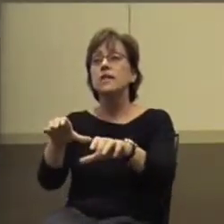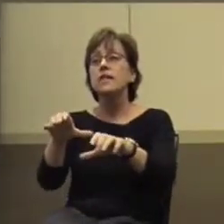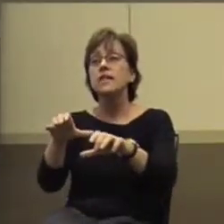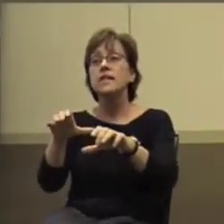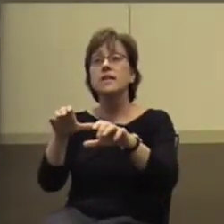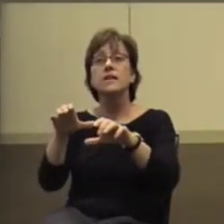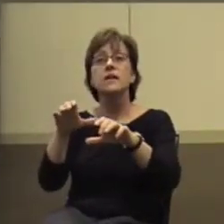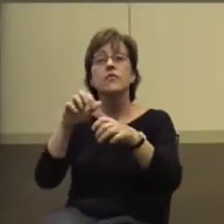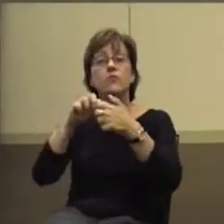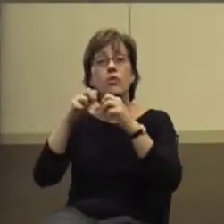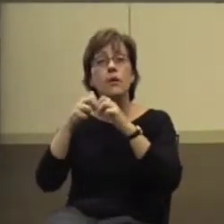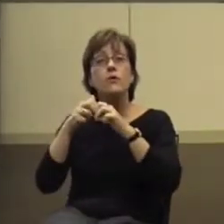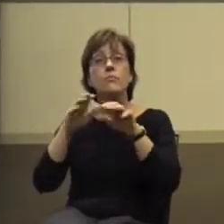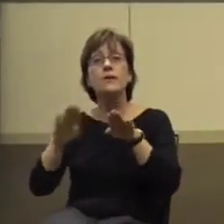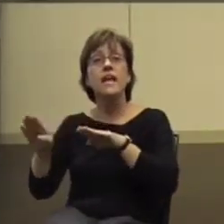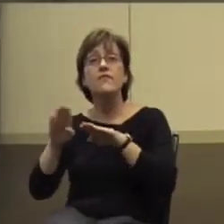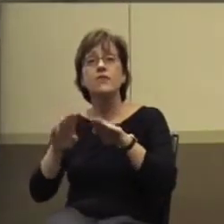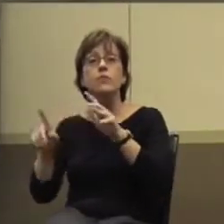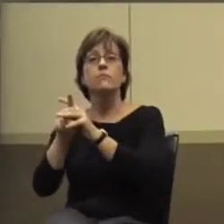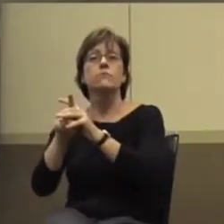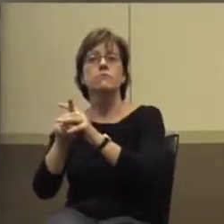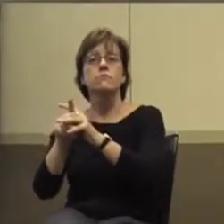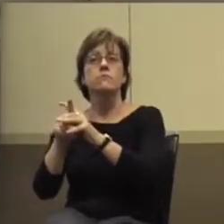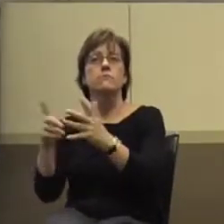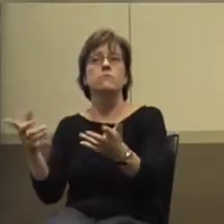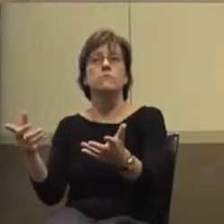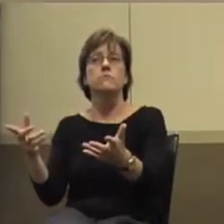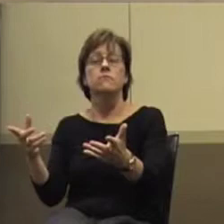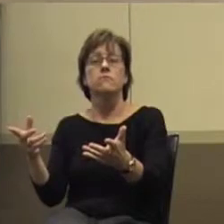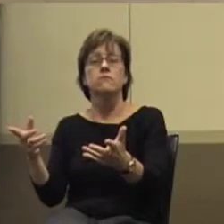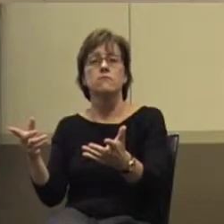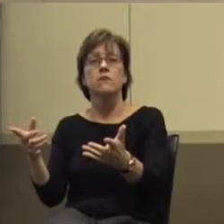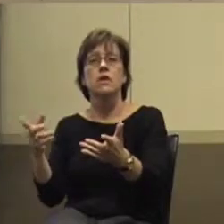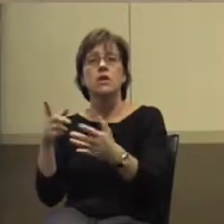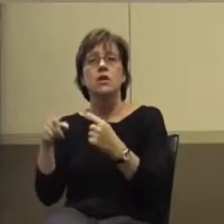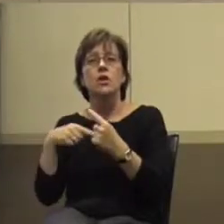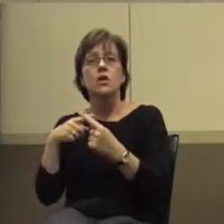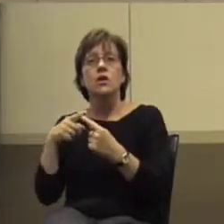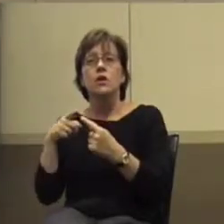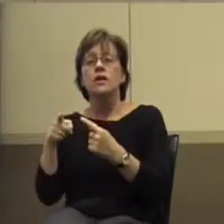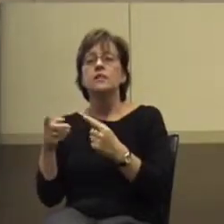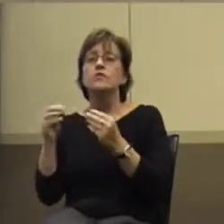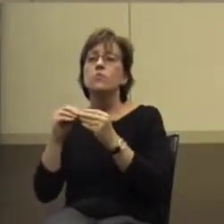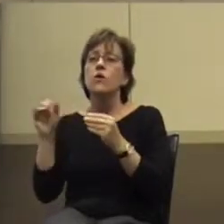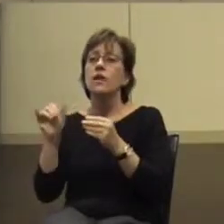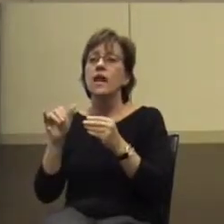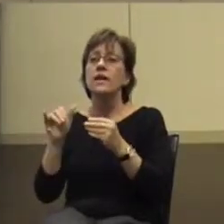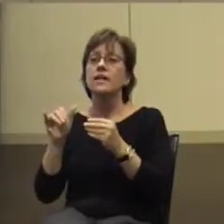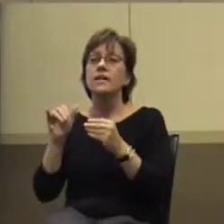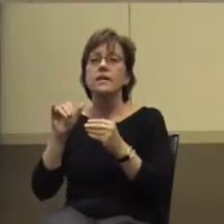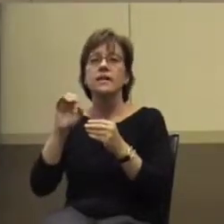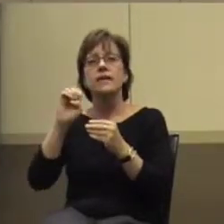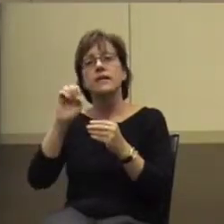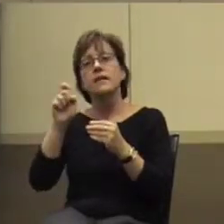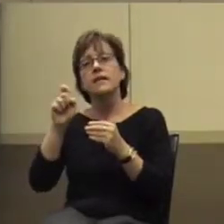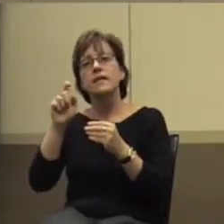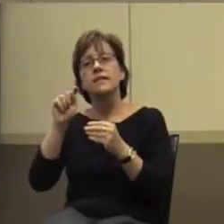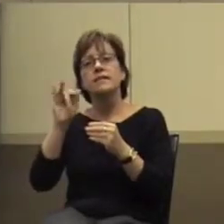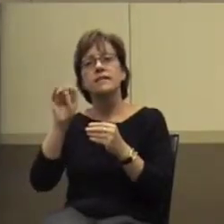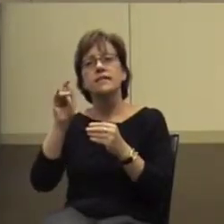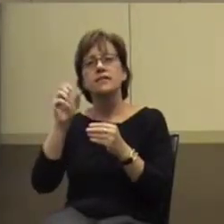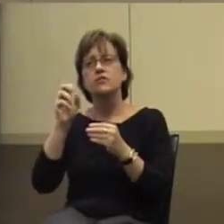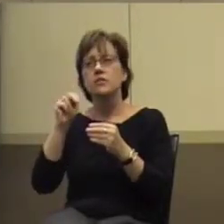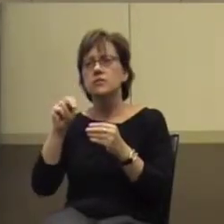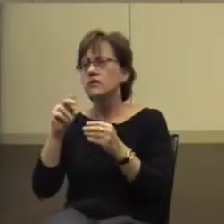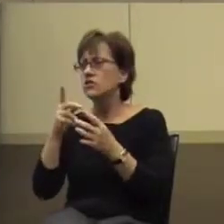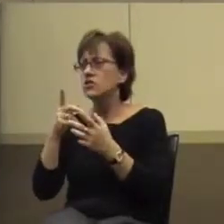the problem behavior? This is more like extinction, like when she's actually doing